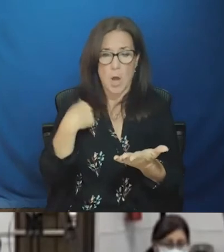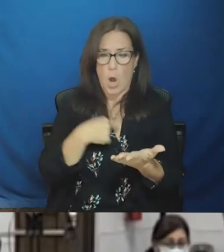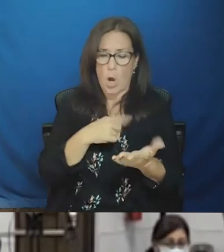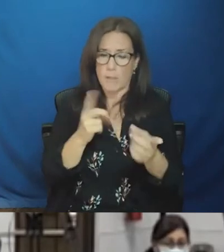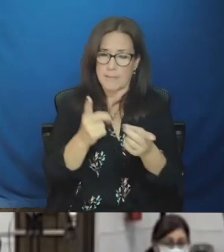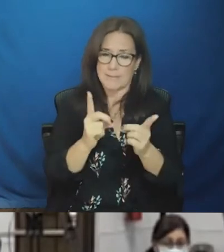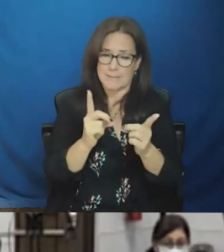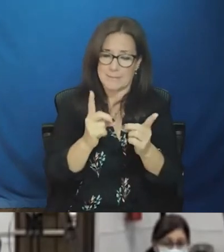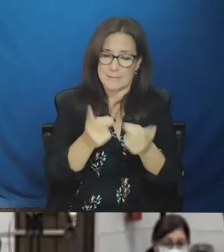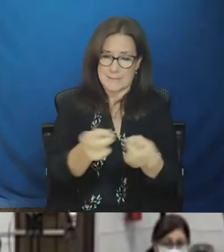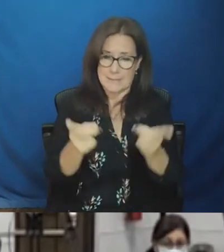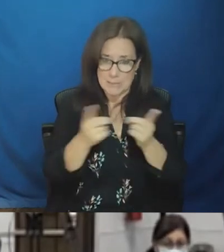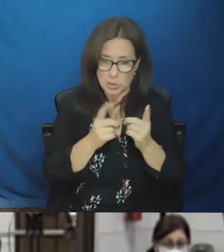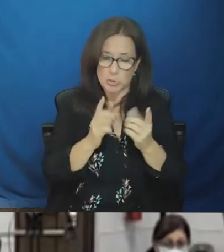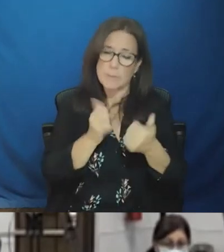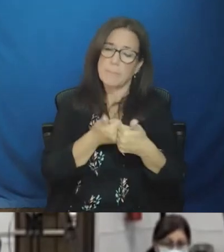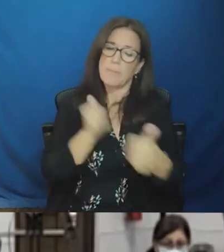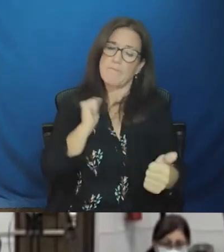in order to